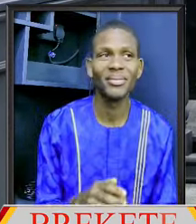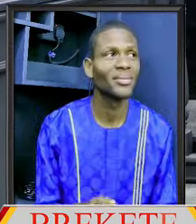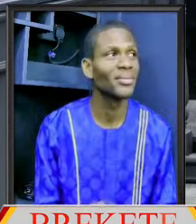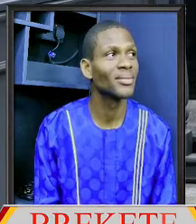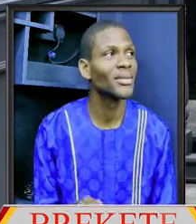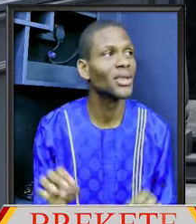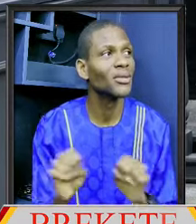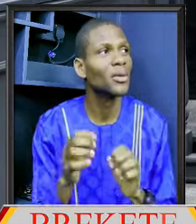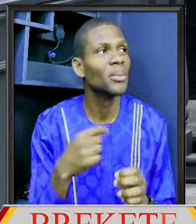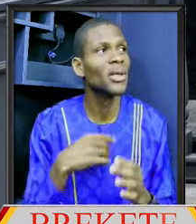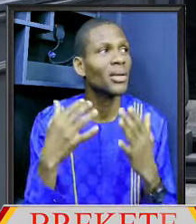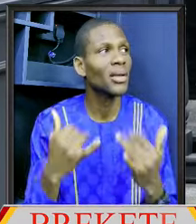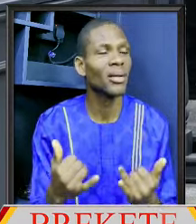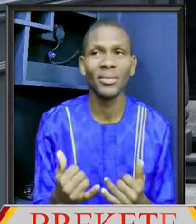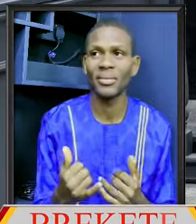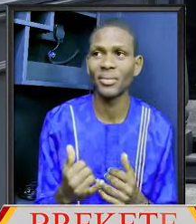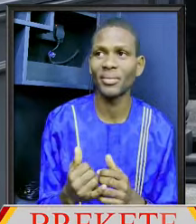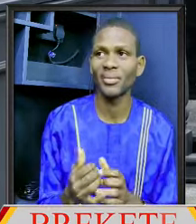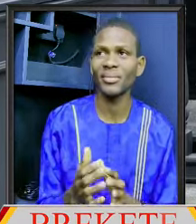Even me now, I.